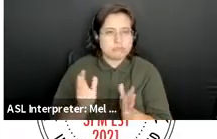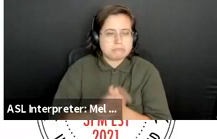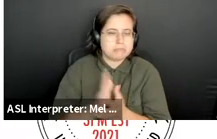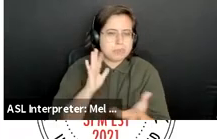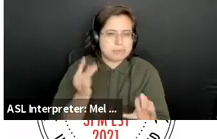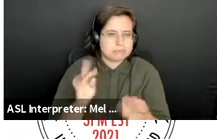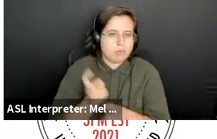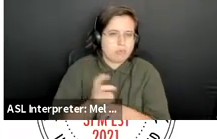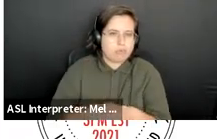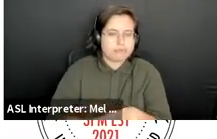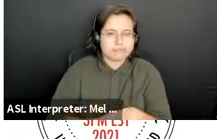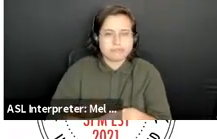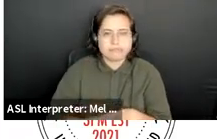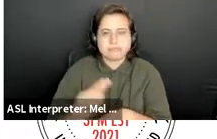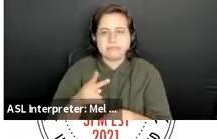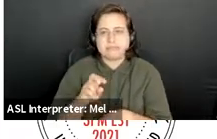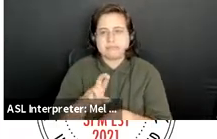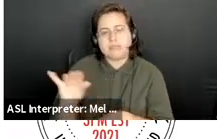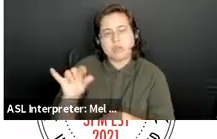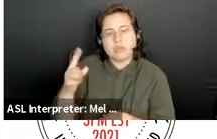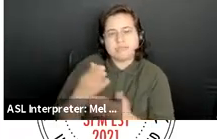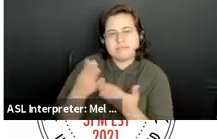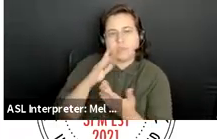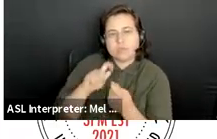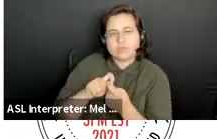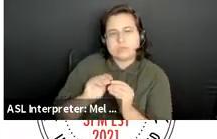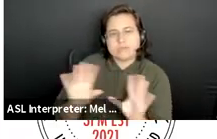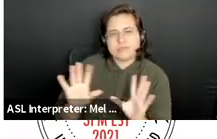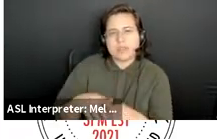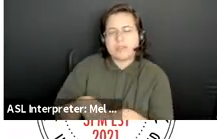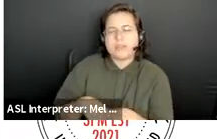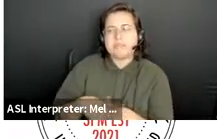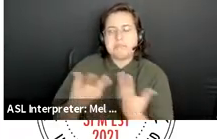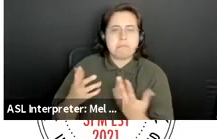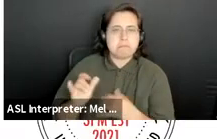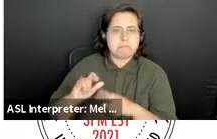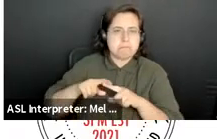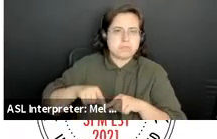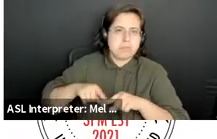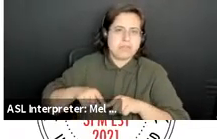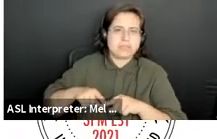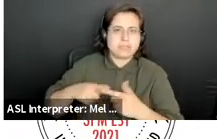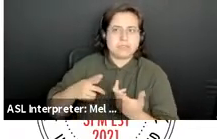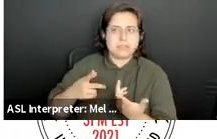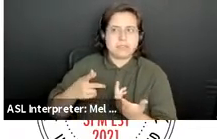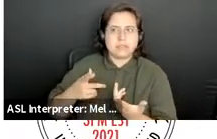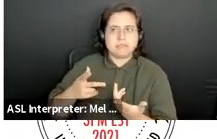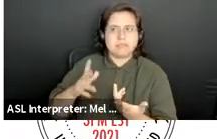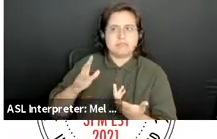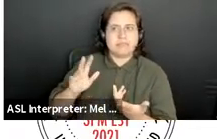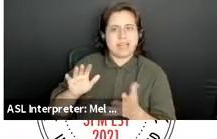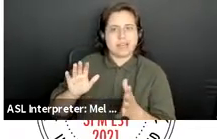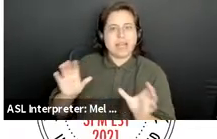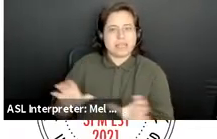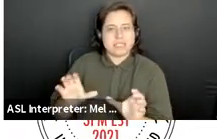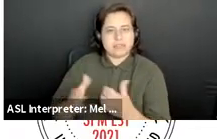And also one thing we might want to specify too is that it does depend to a degree on the nature of the activity the artists